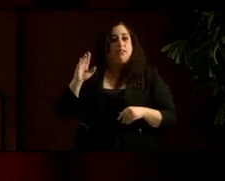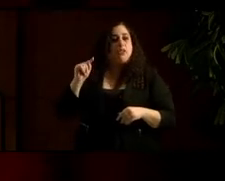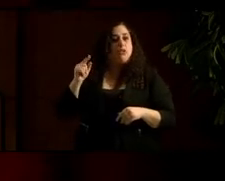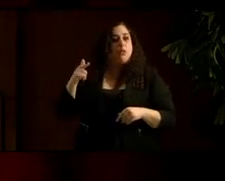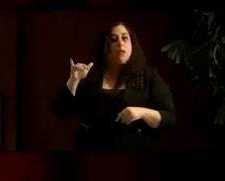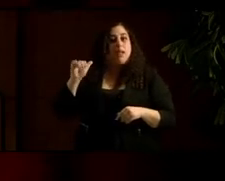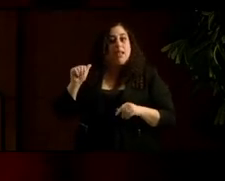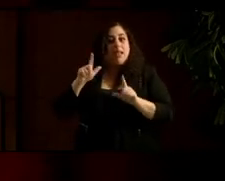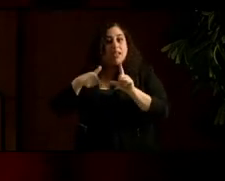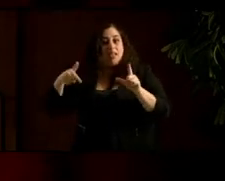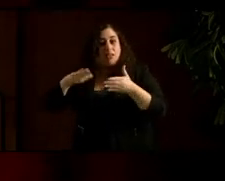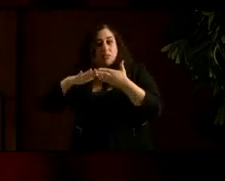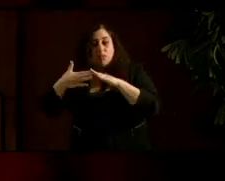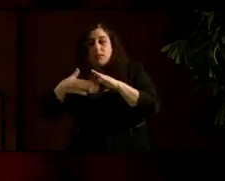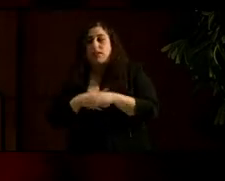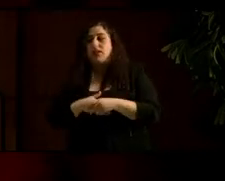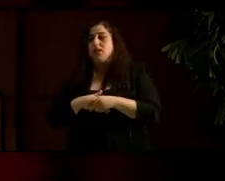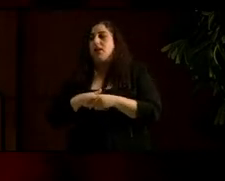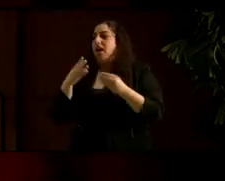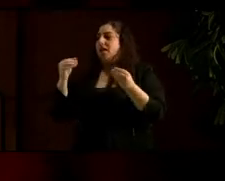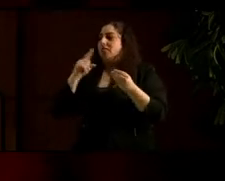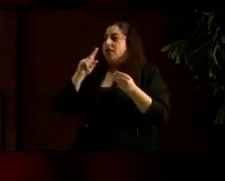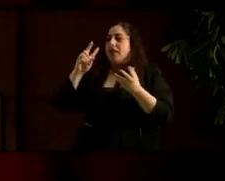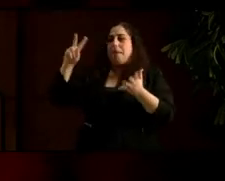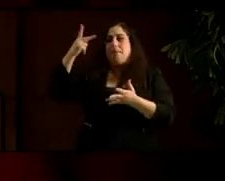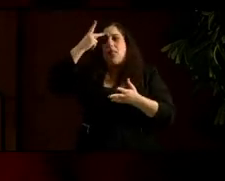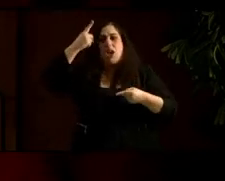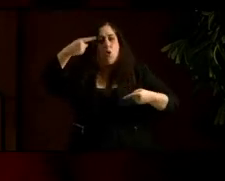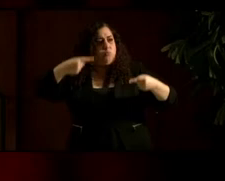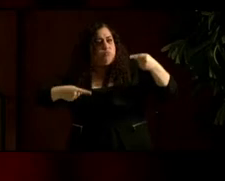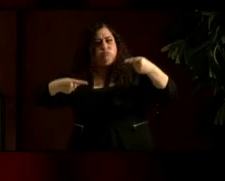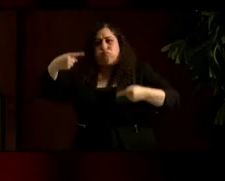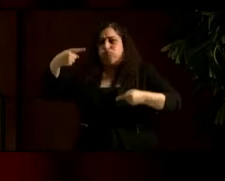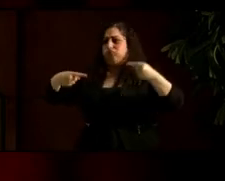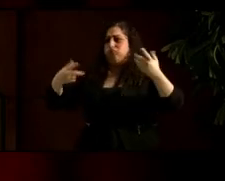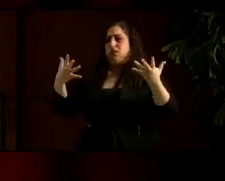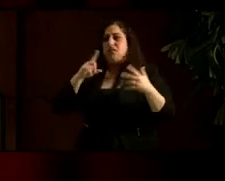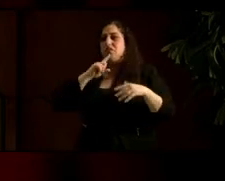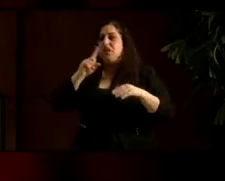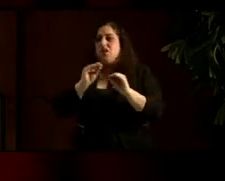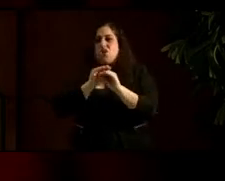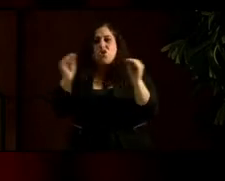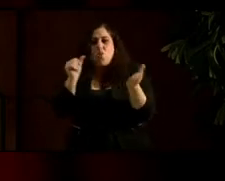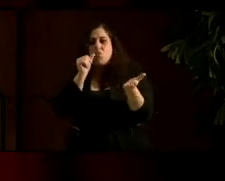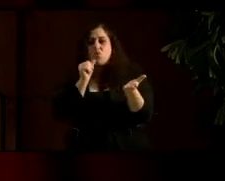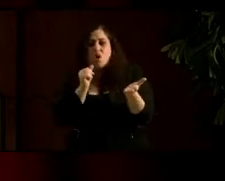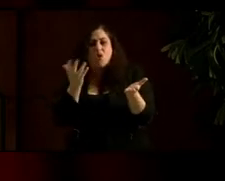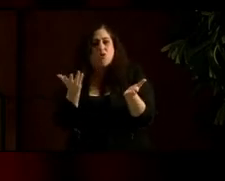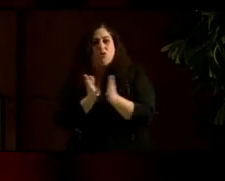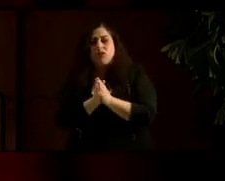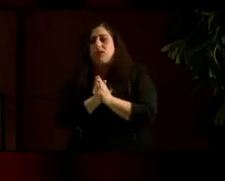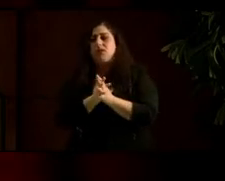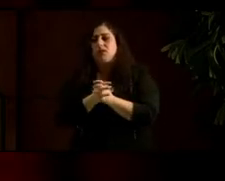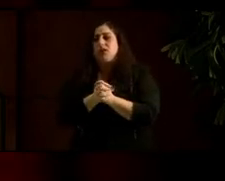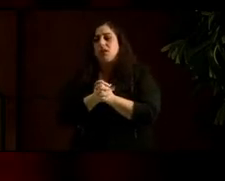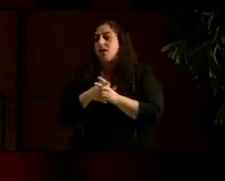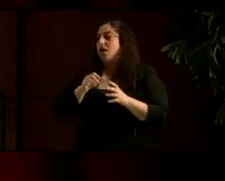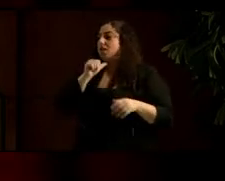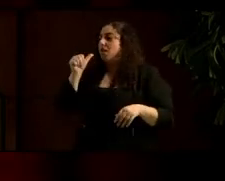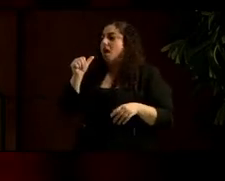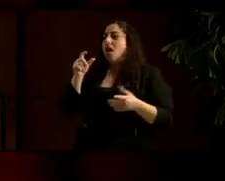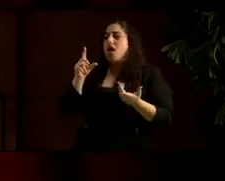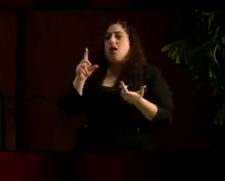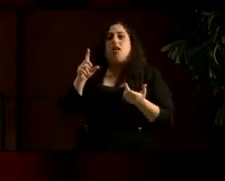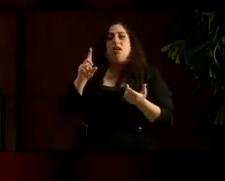nationalism, and a political dialogue that has been intolerant and illiberal and an undemocratic